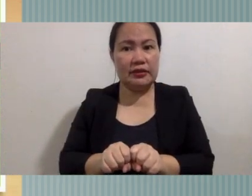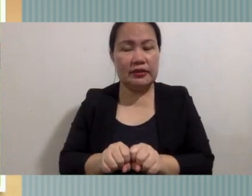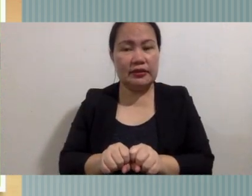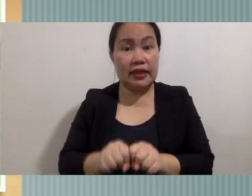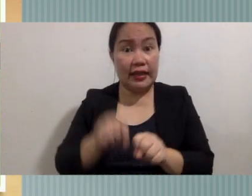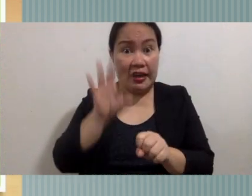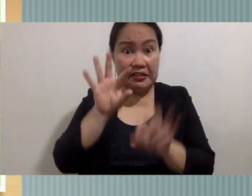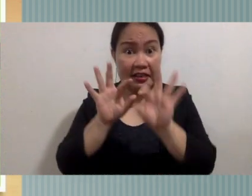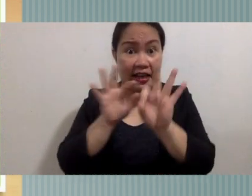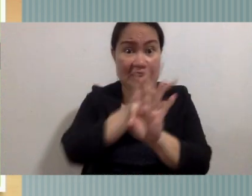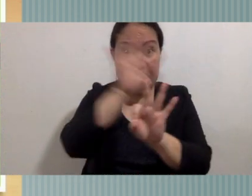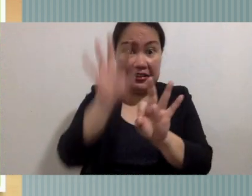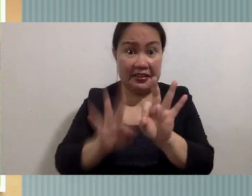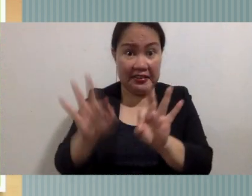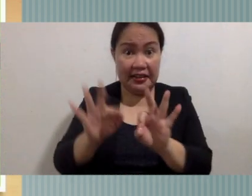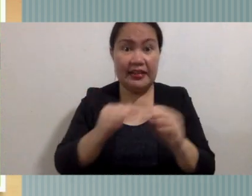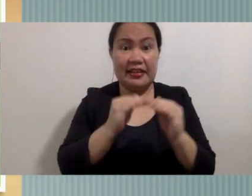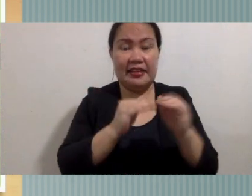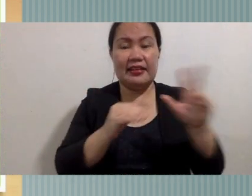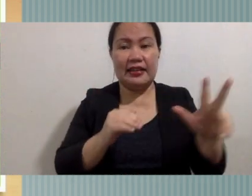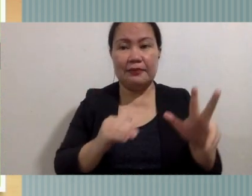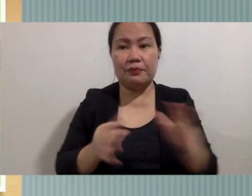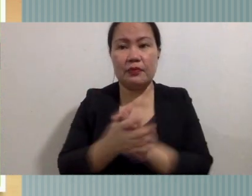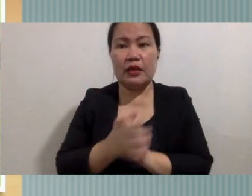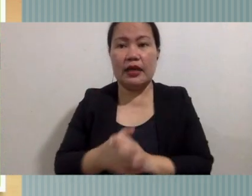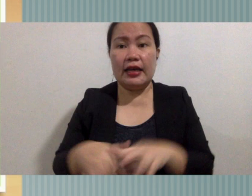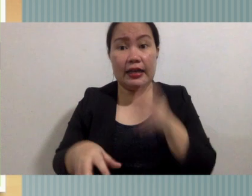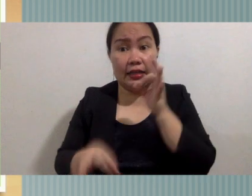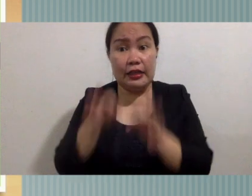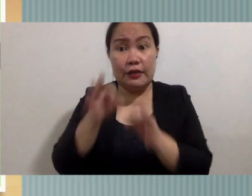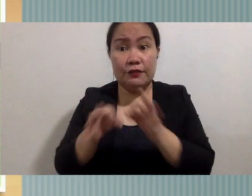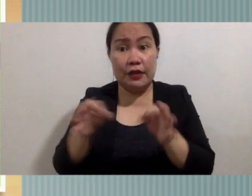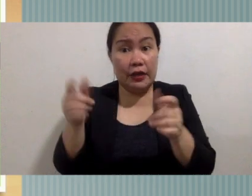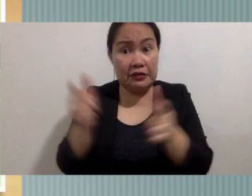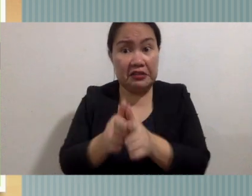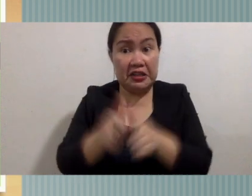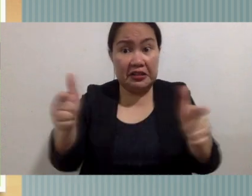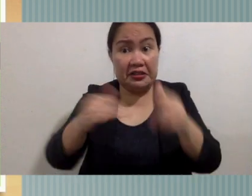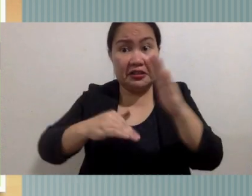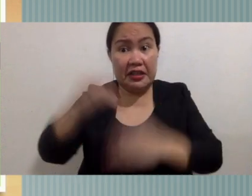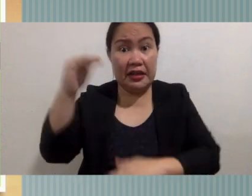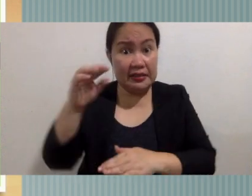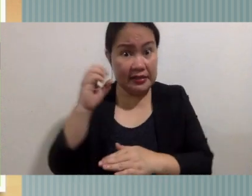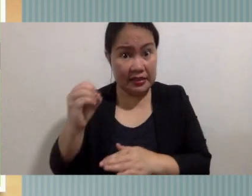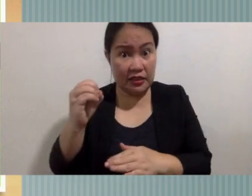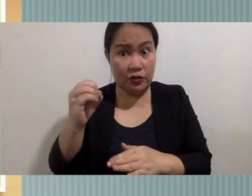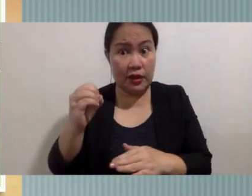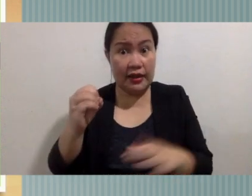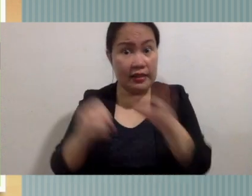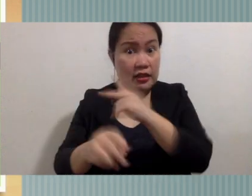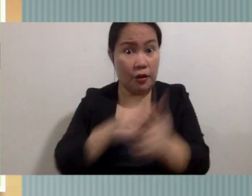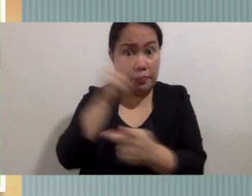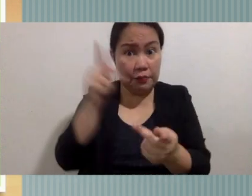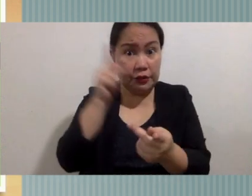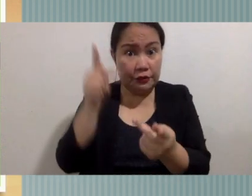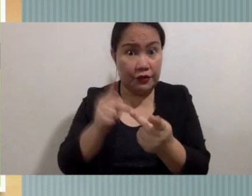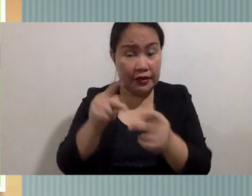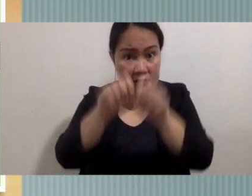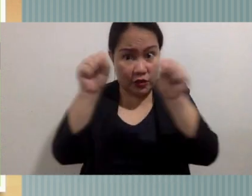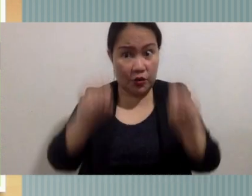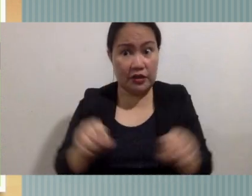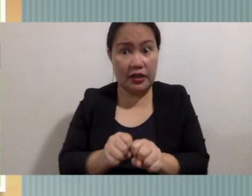kanina, kapag ang result ay greater than 0 and a perfect square, the